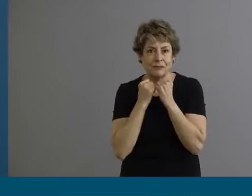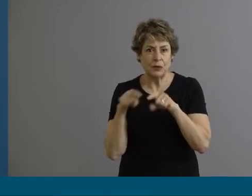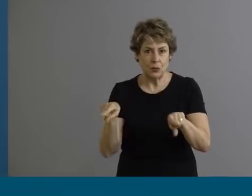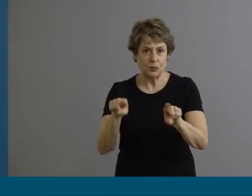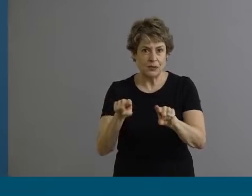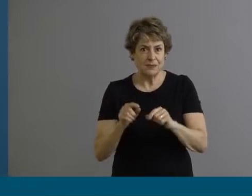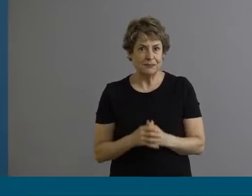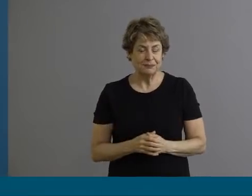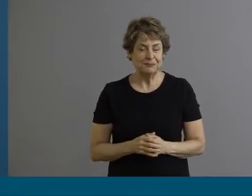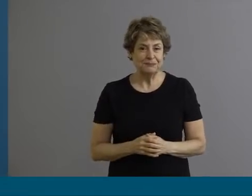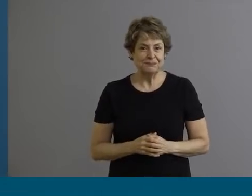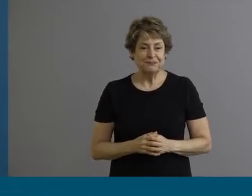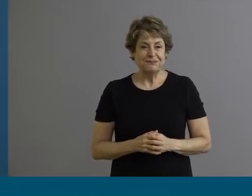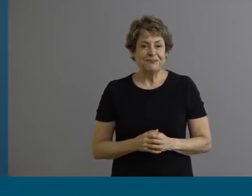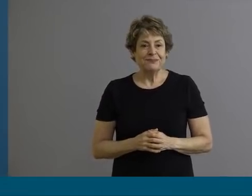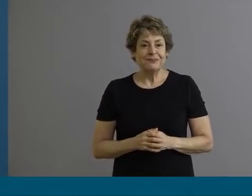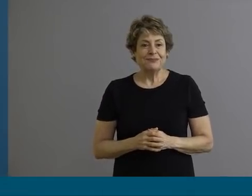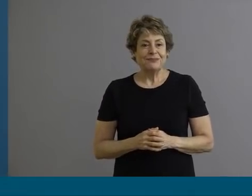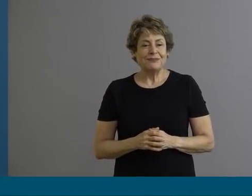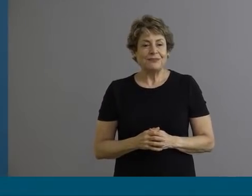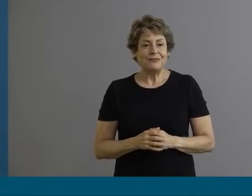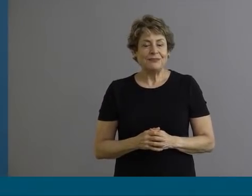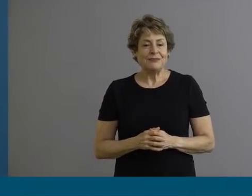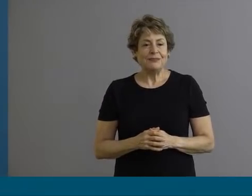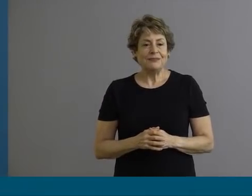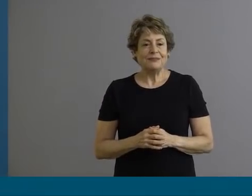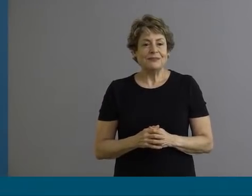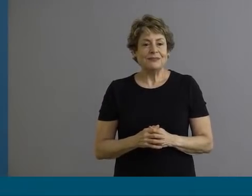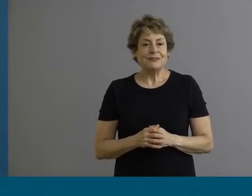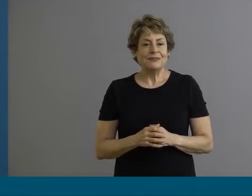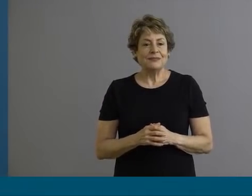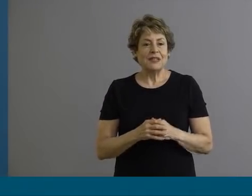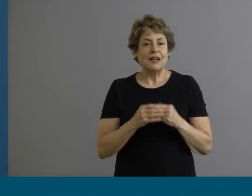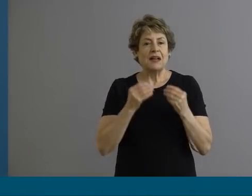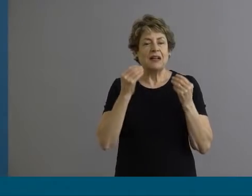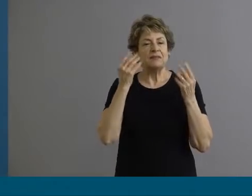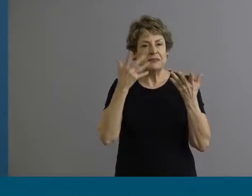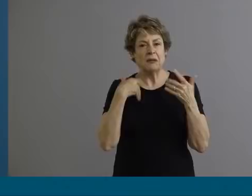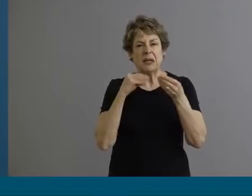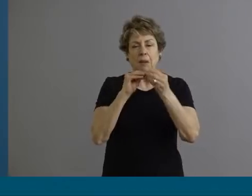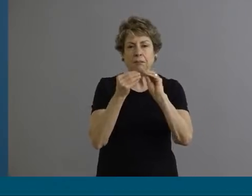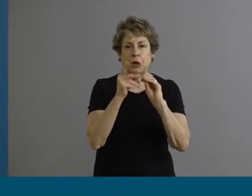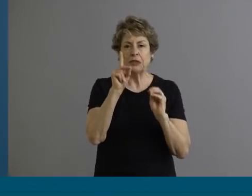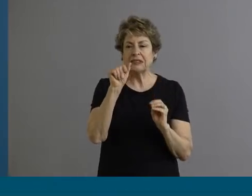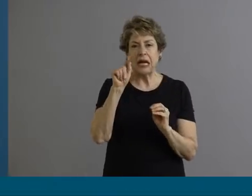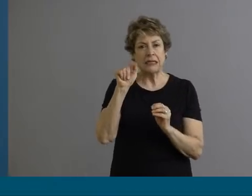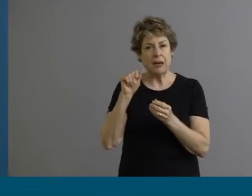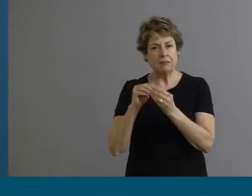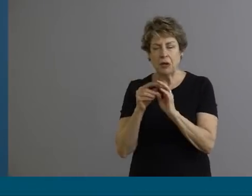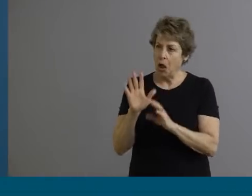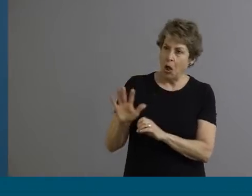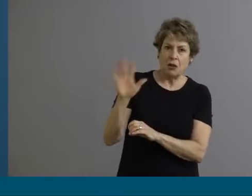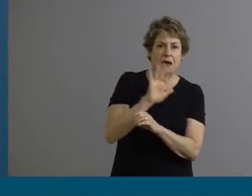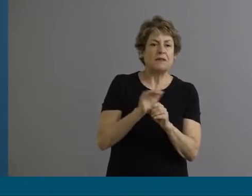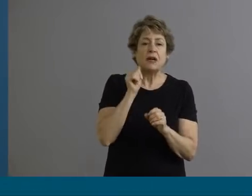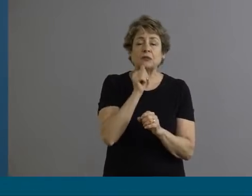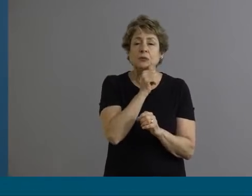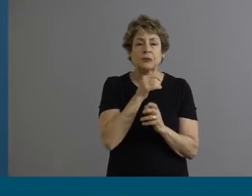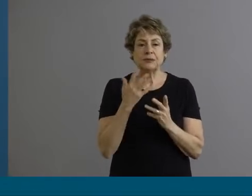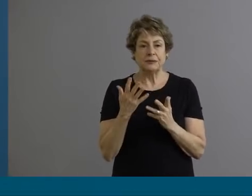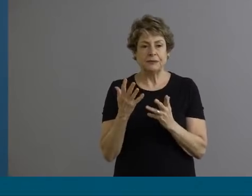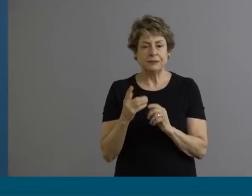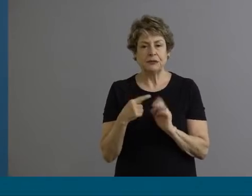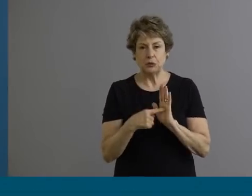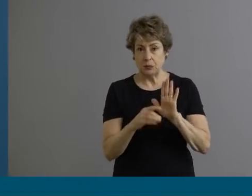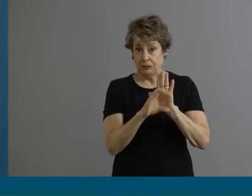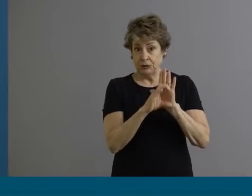information and data on Arizona. Now, this is how the number of cases have changed over the last week.